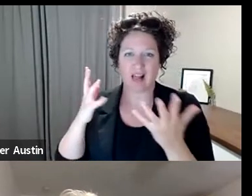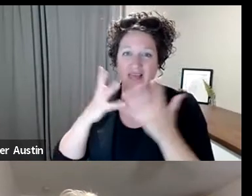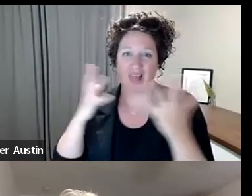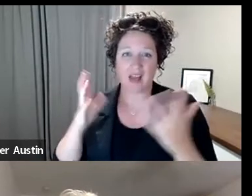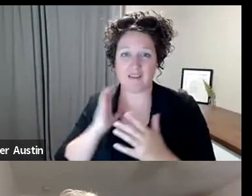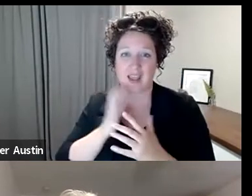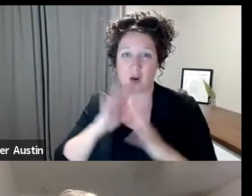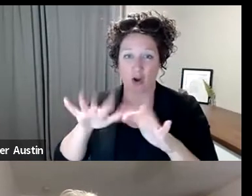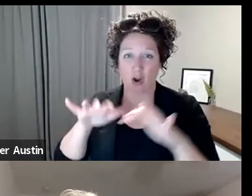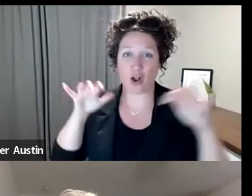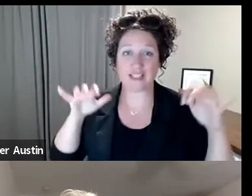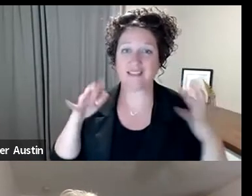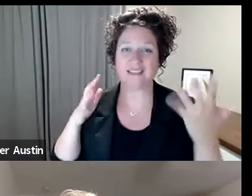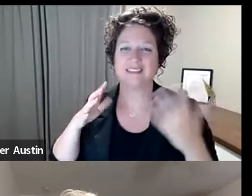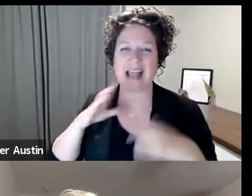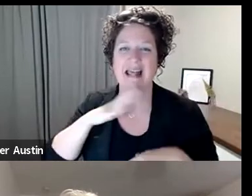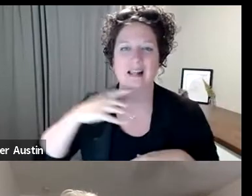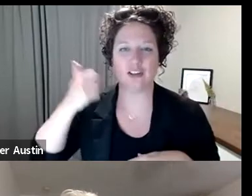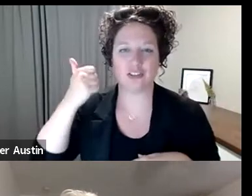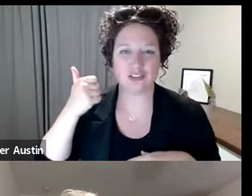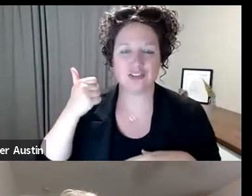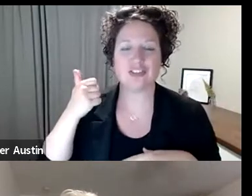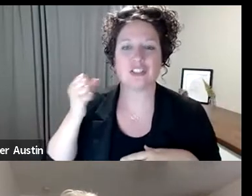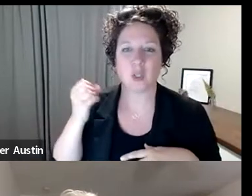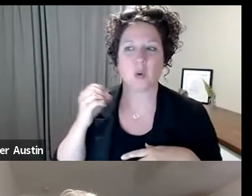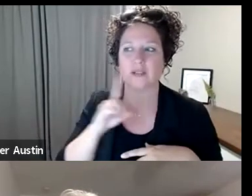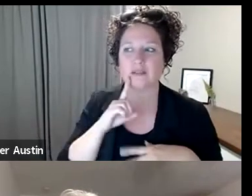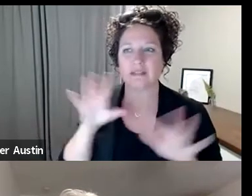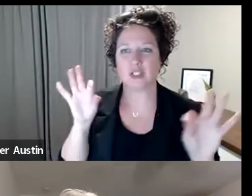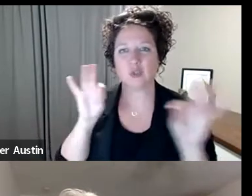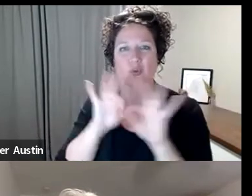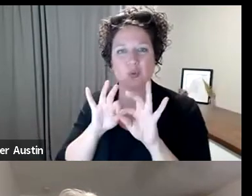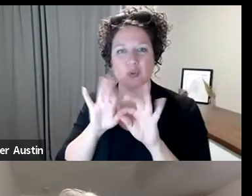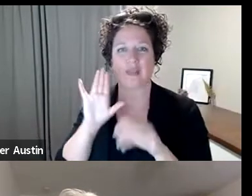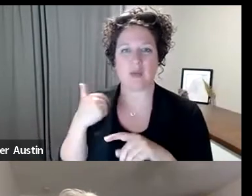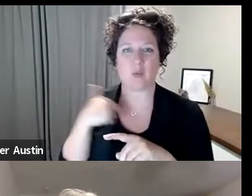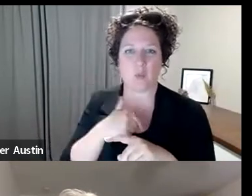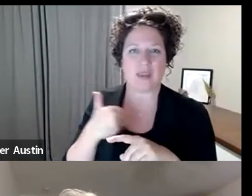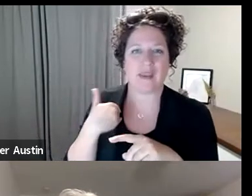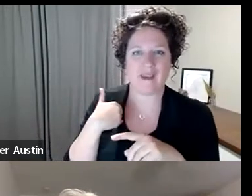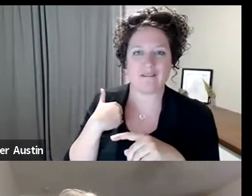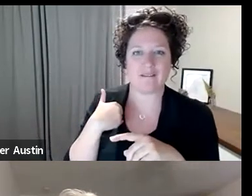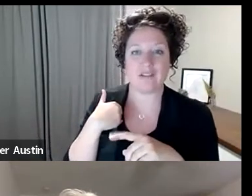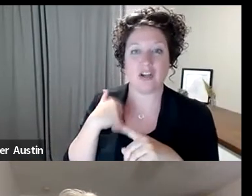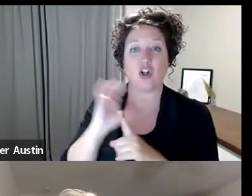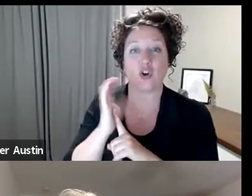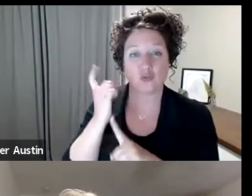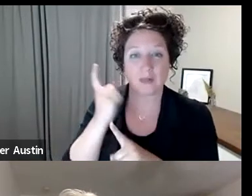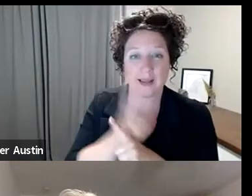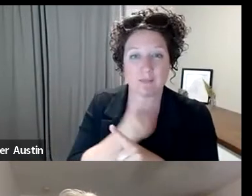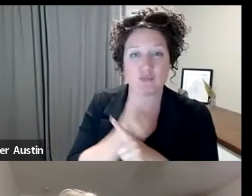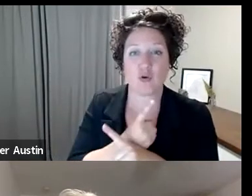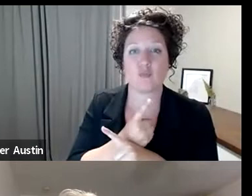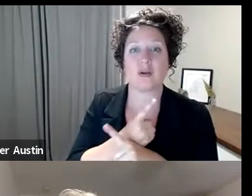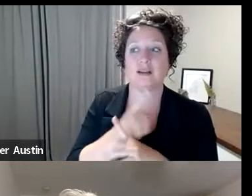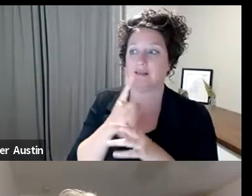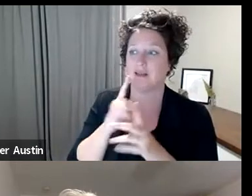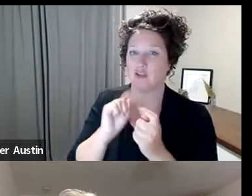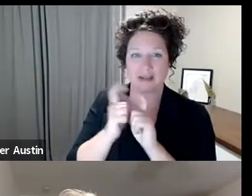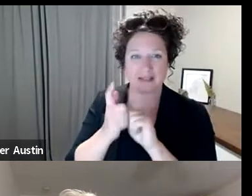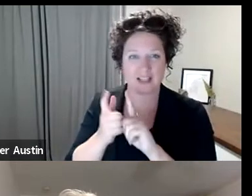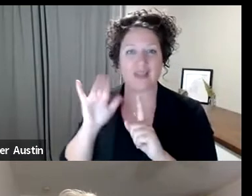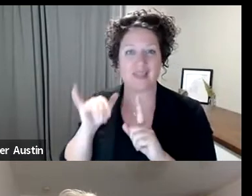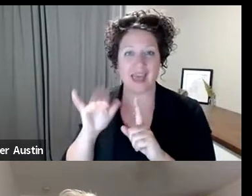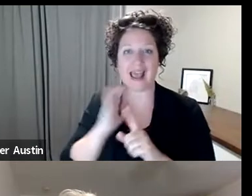is elders. And so it's really crucial that we have, culturally appropriate translations that